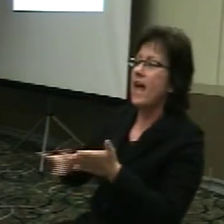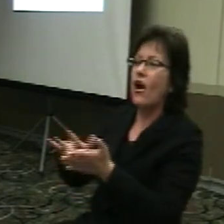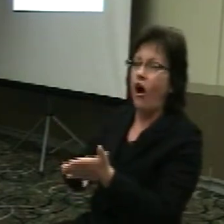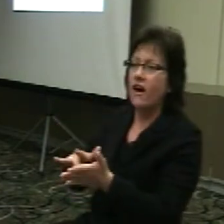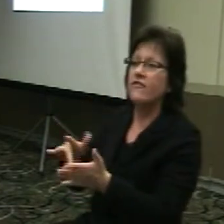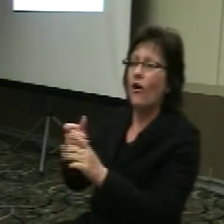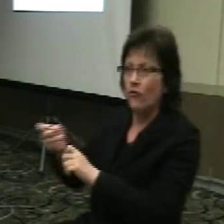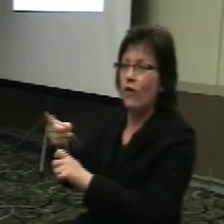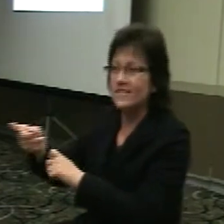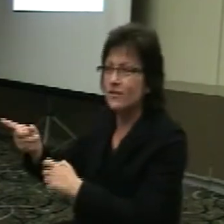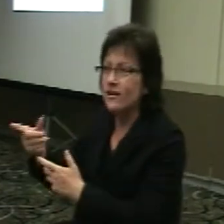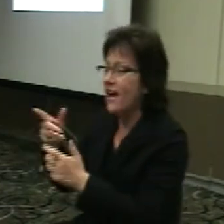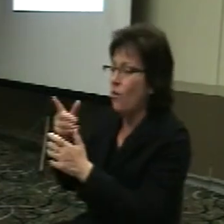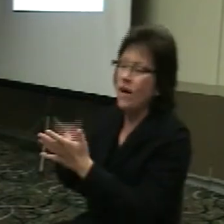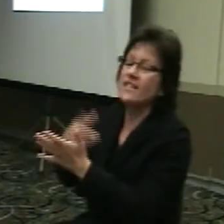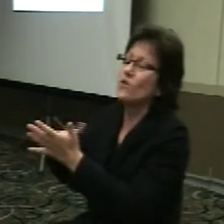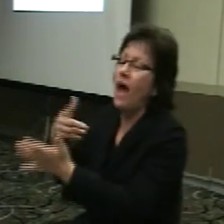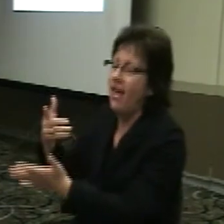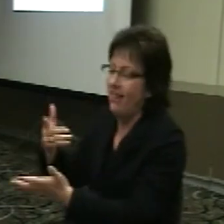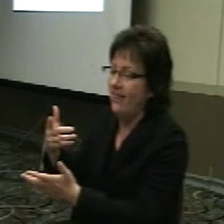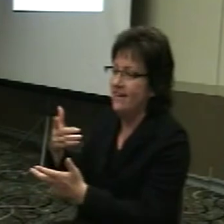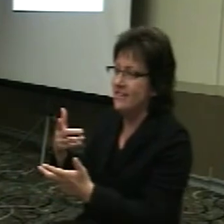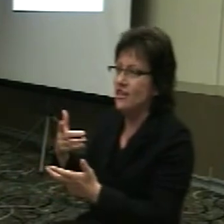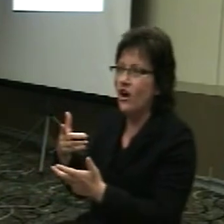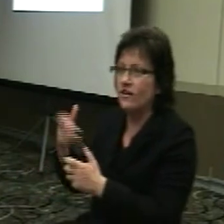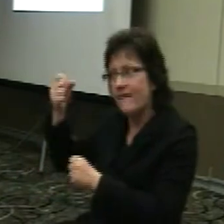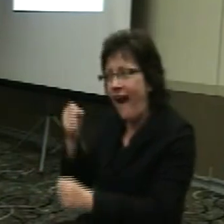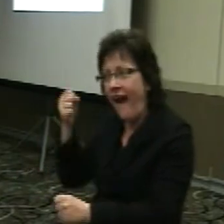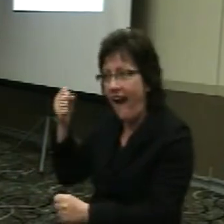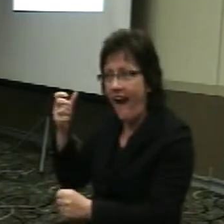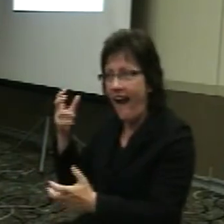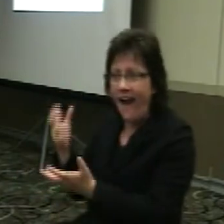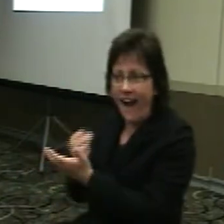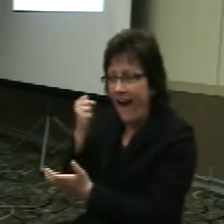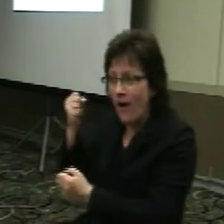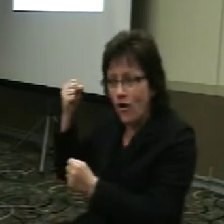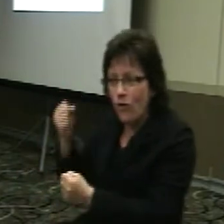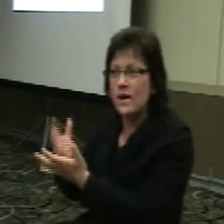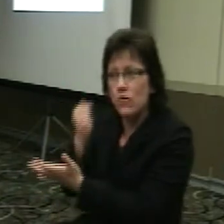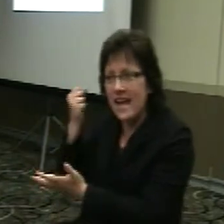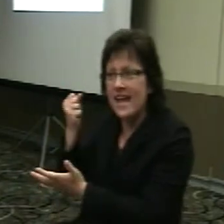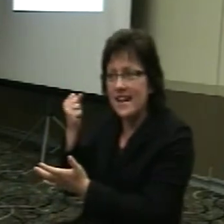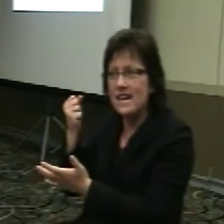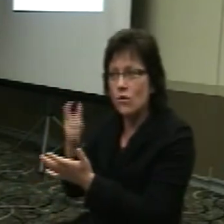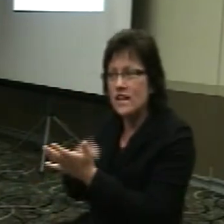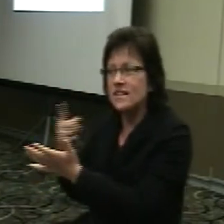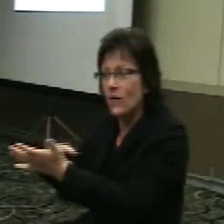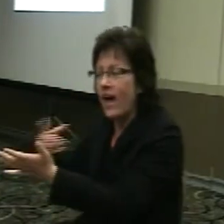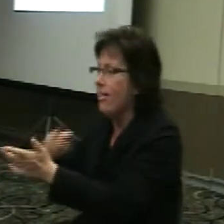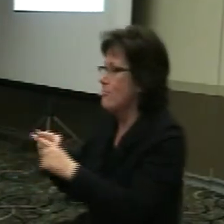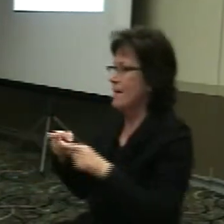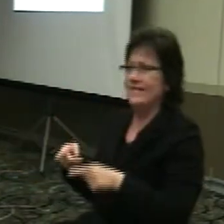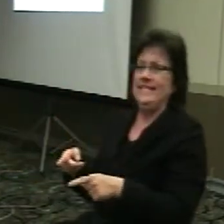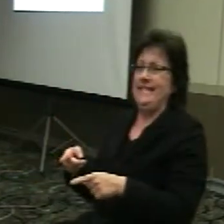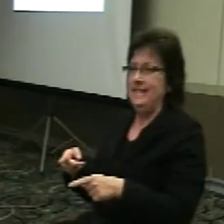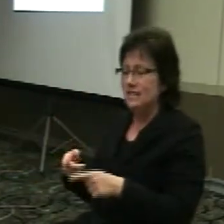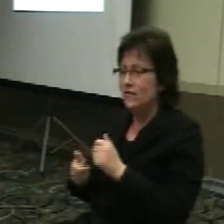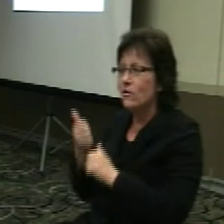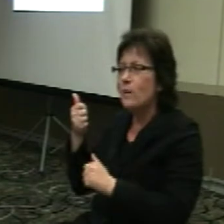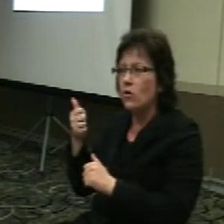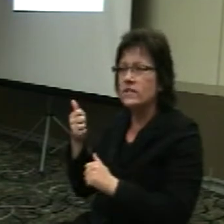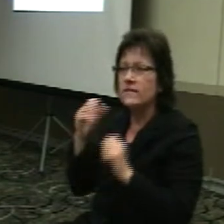Okay? Now, fortunately, for most kids, it's not a big deal. For some kids, it's a big deal. But what I've got to do is get the teacher to see this. Now, it